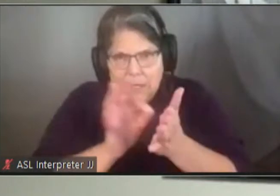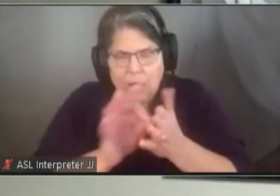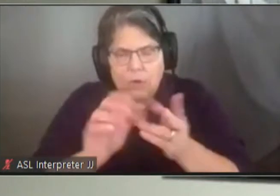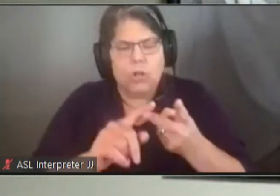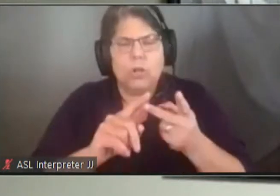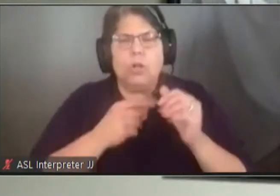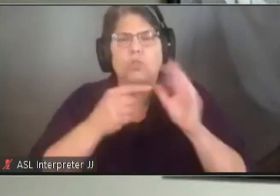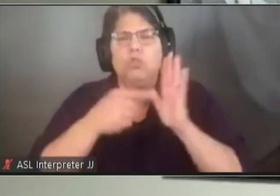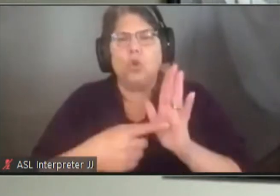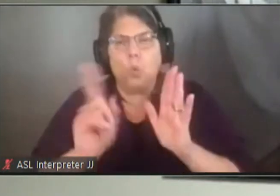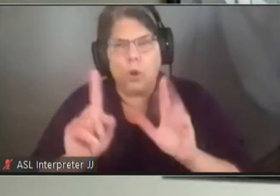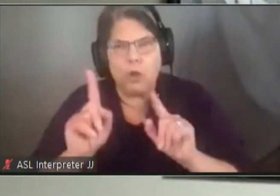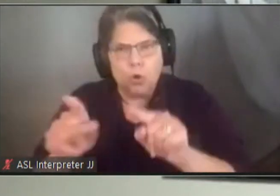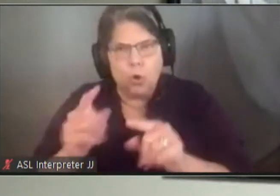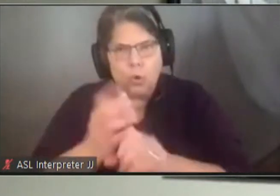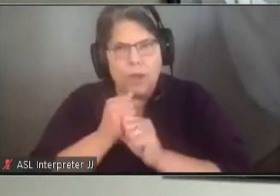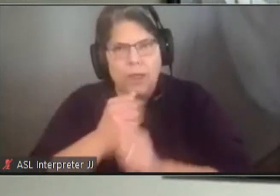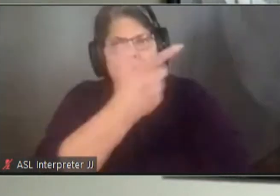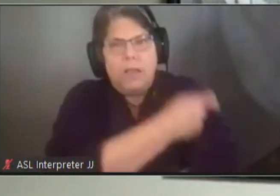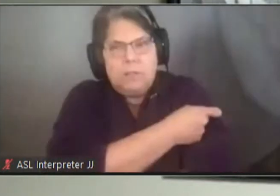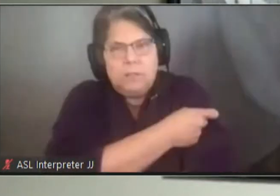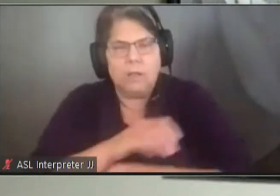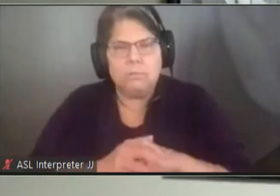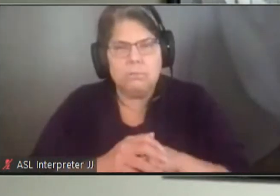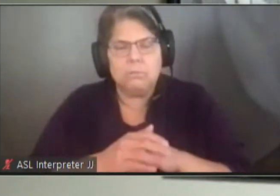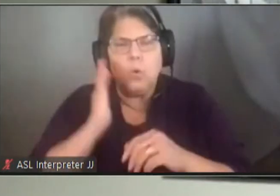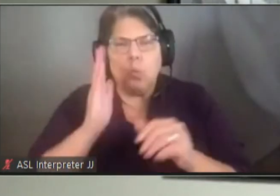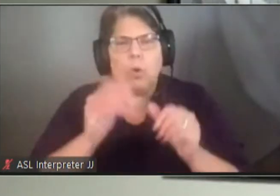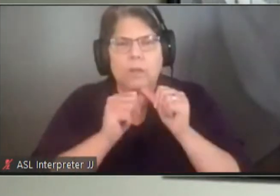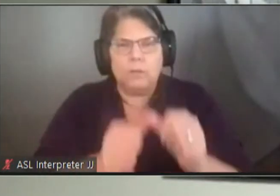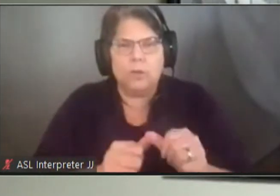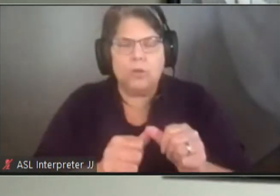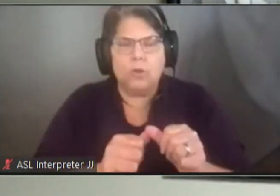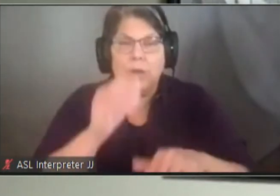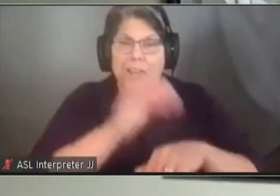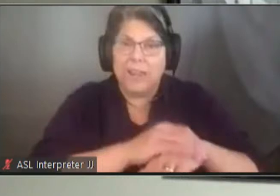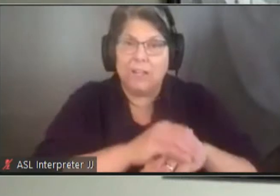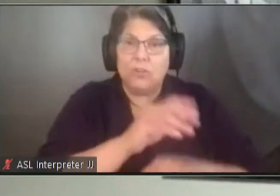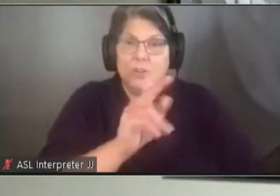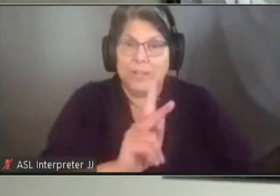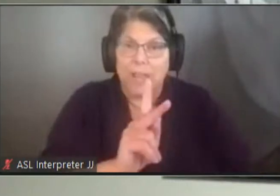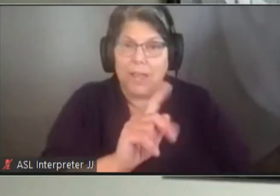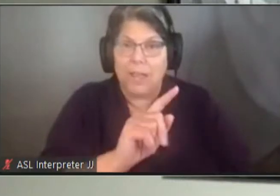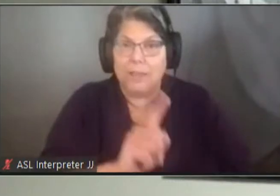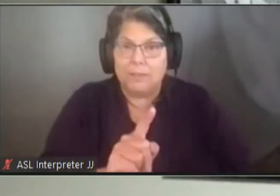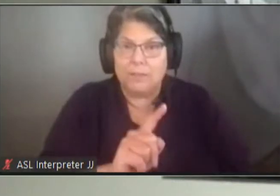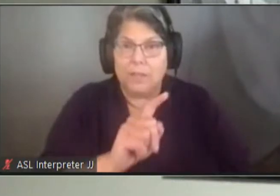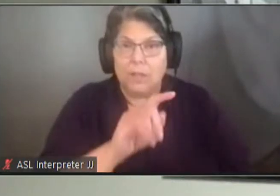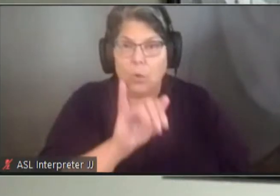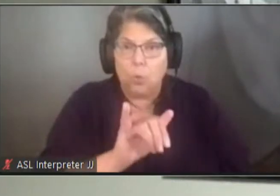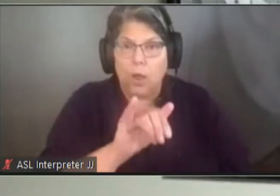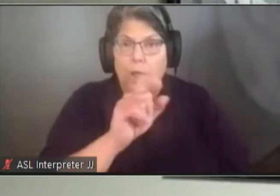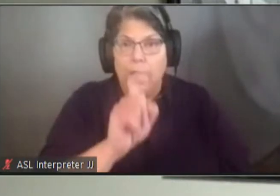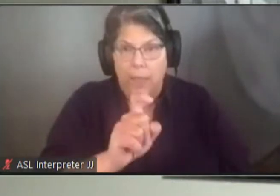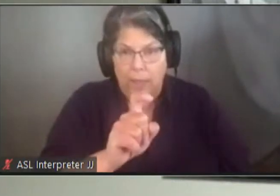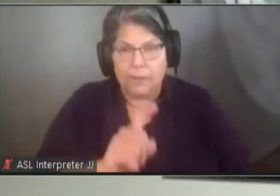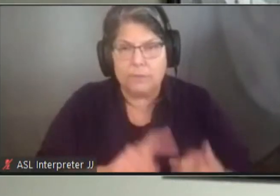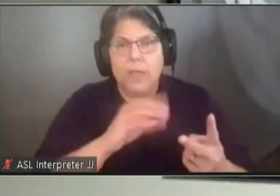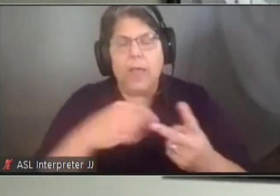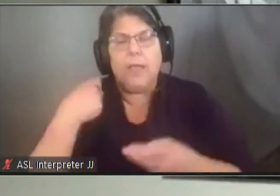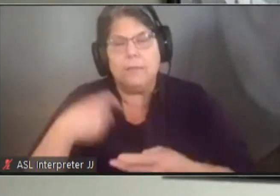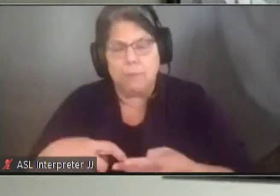are. We're continuing the English KZYX and have added Spanish KZYX